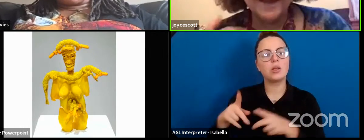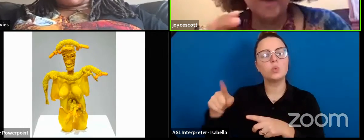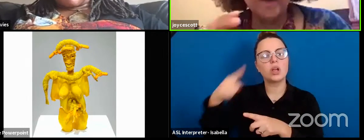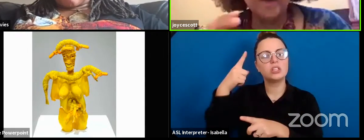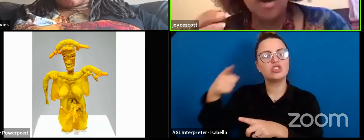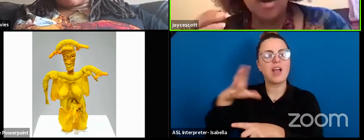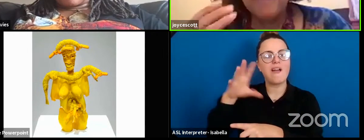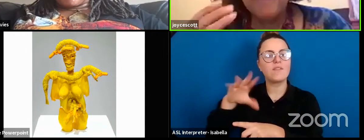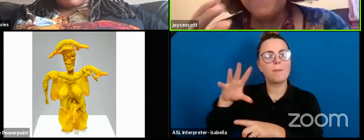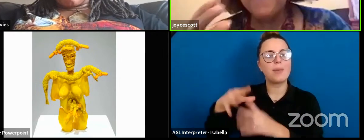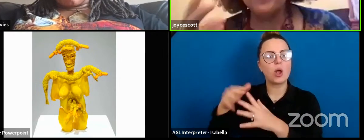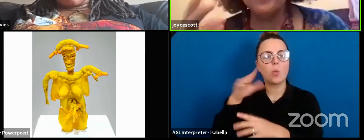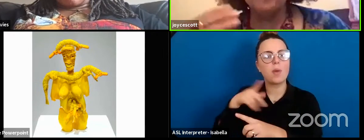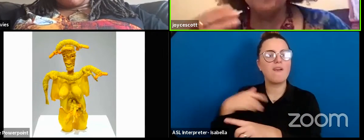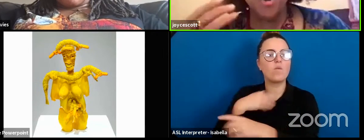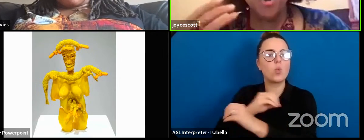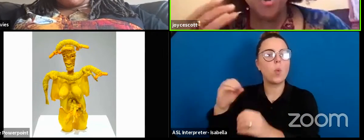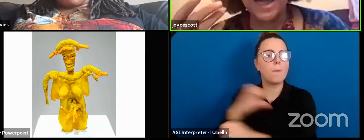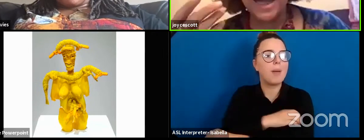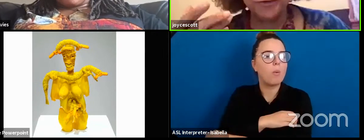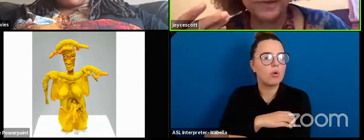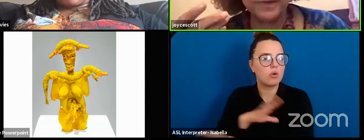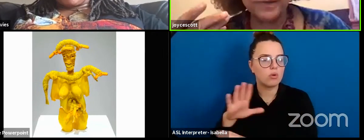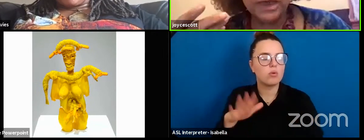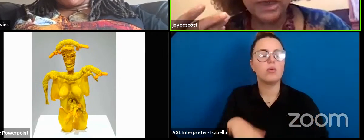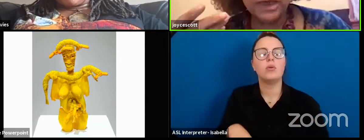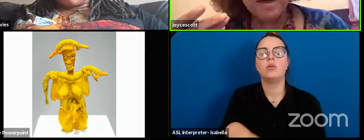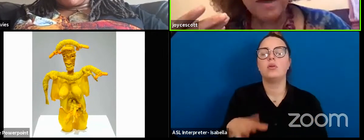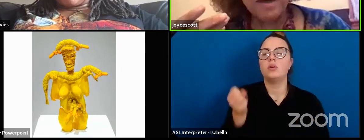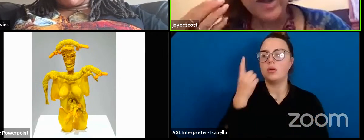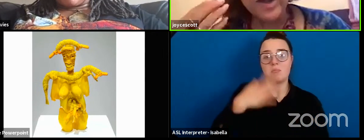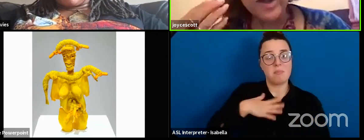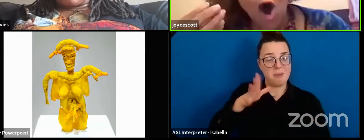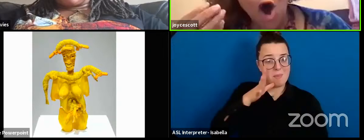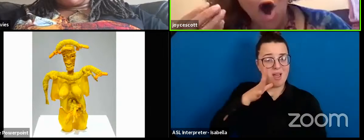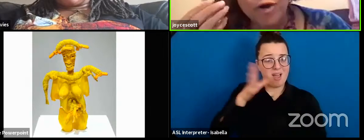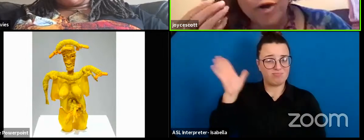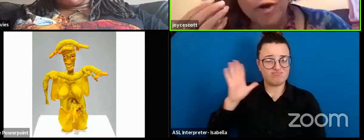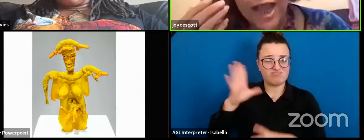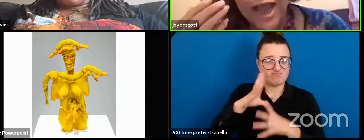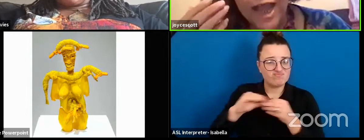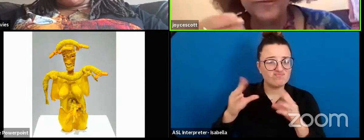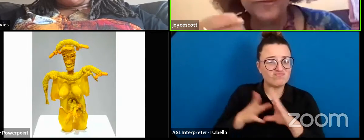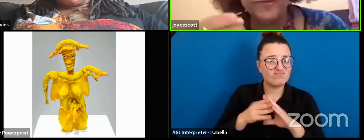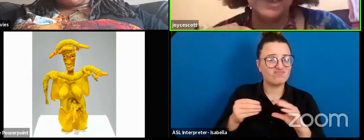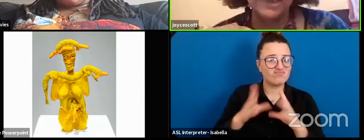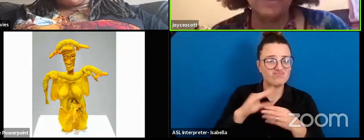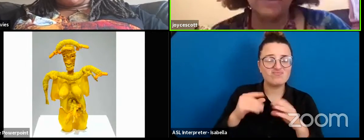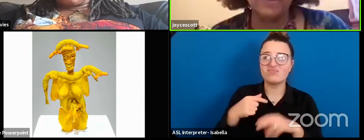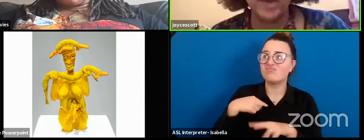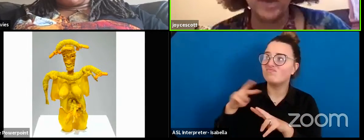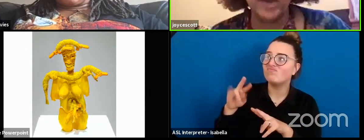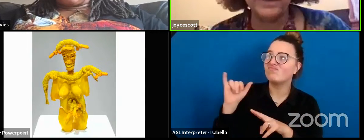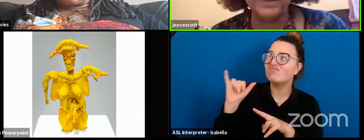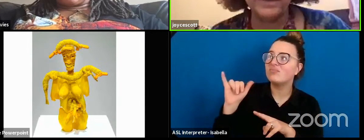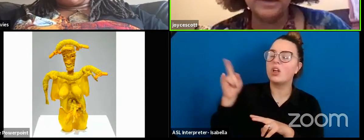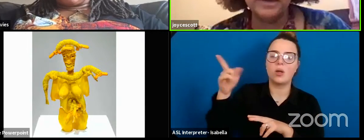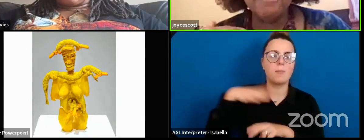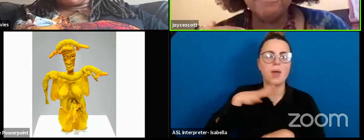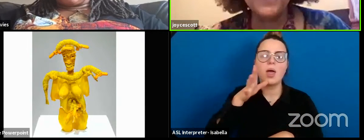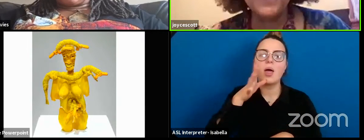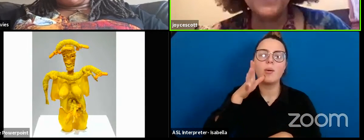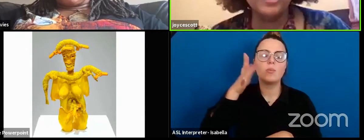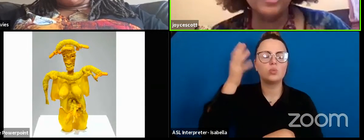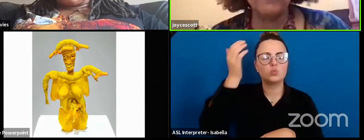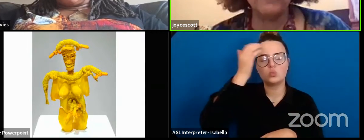You know, my mom told me all kinds of stories about knowing almost everything about the women and men